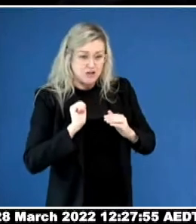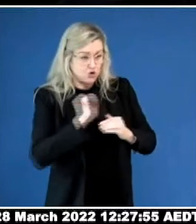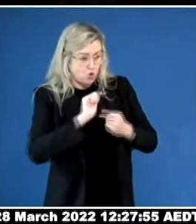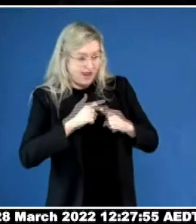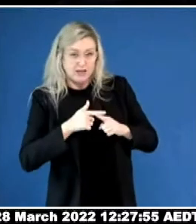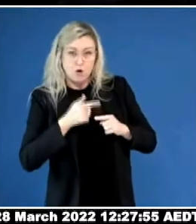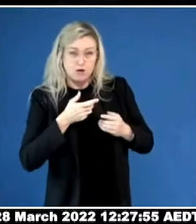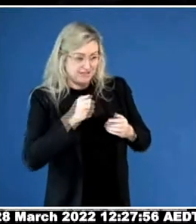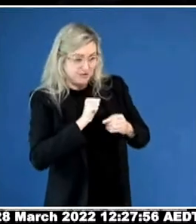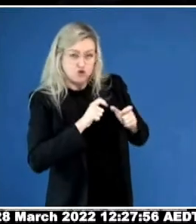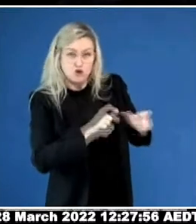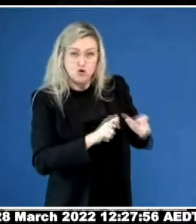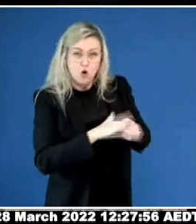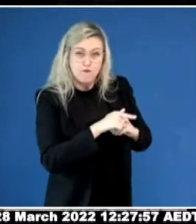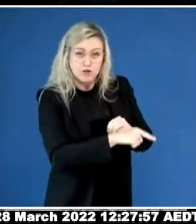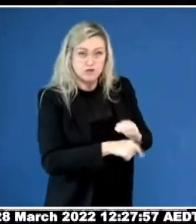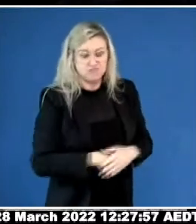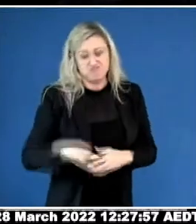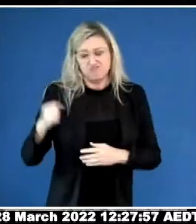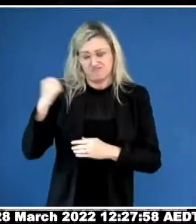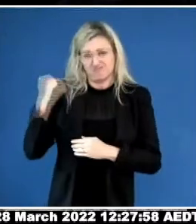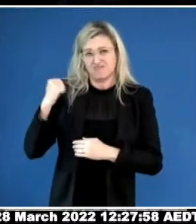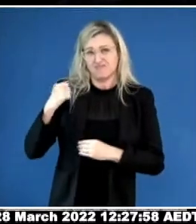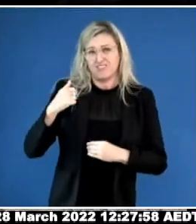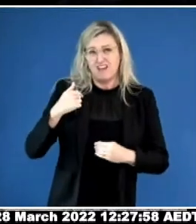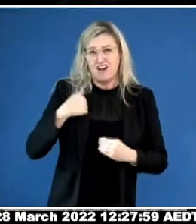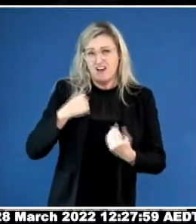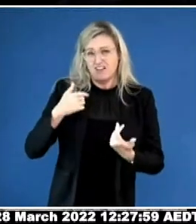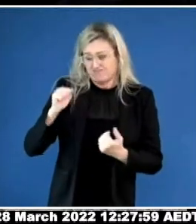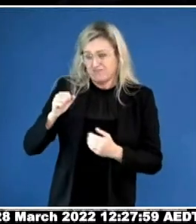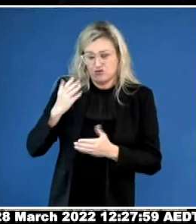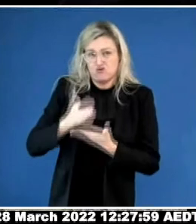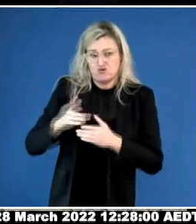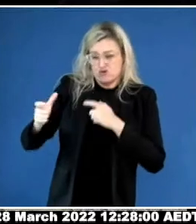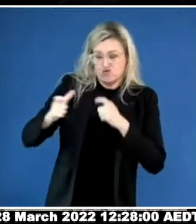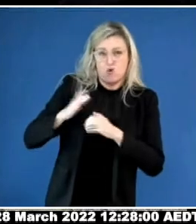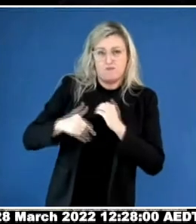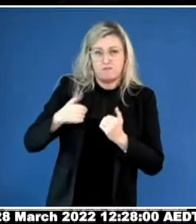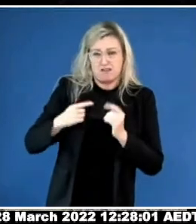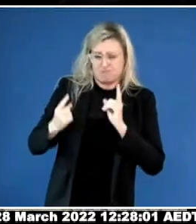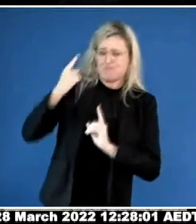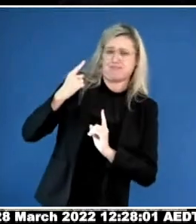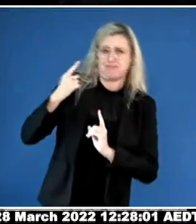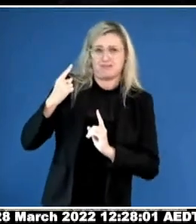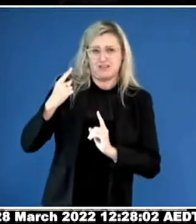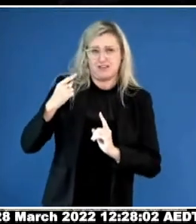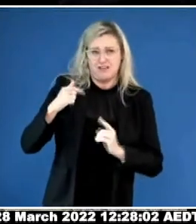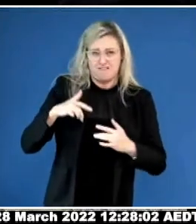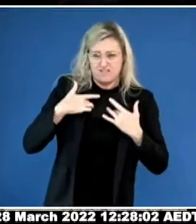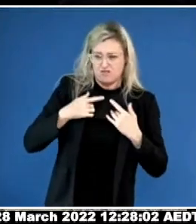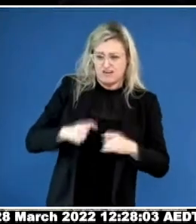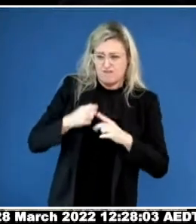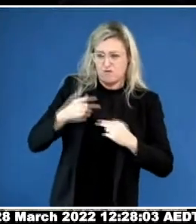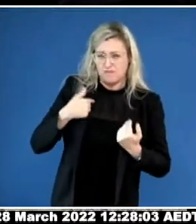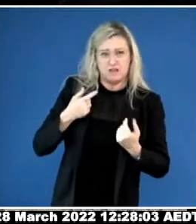When he moved in, it was before everybody had a computer in their home. I'd go down to the post office and pay it. And I don't know at what point during all of that